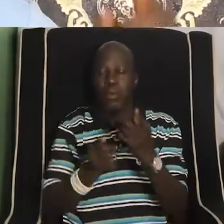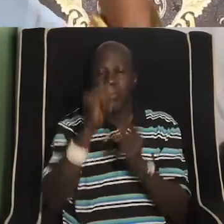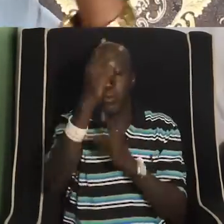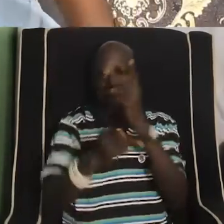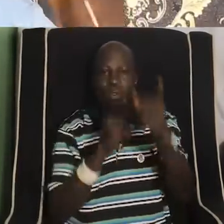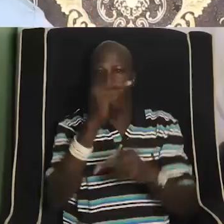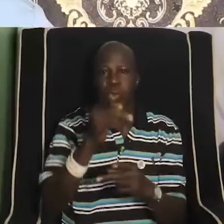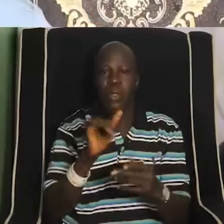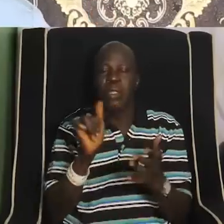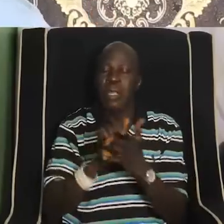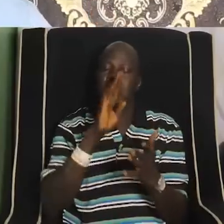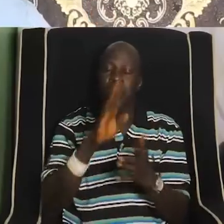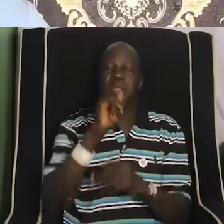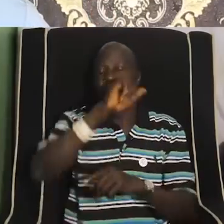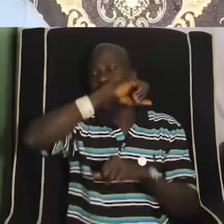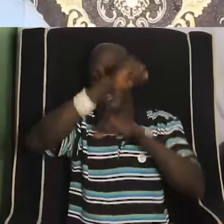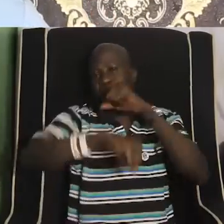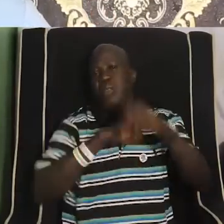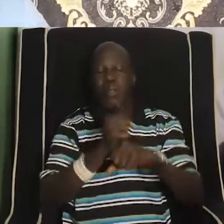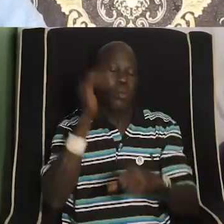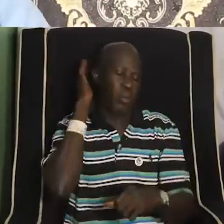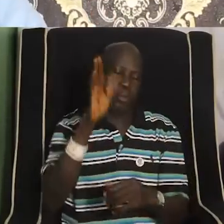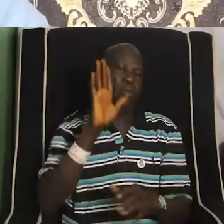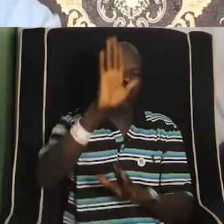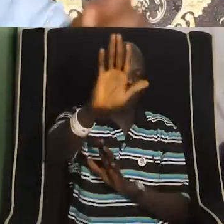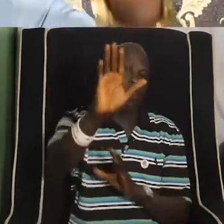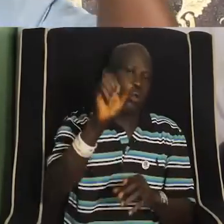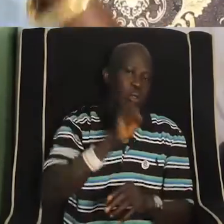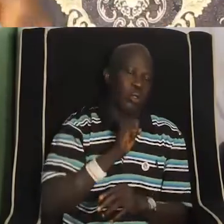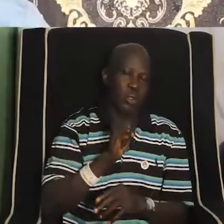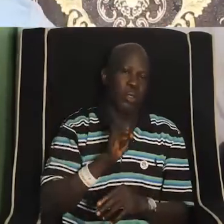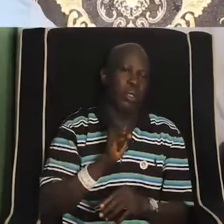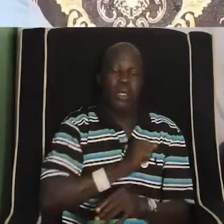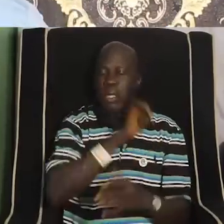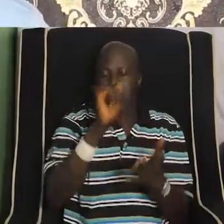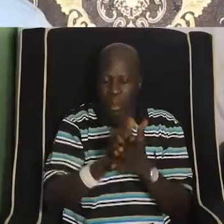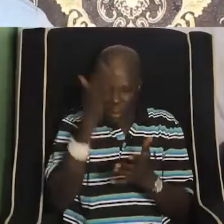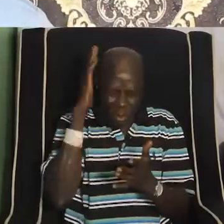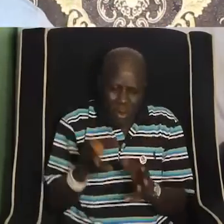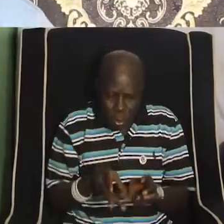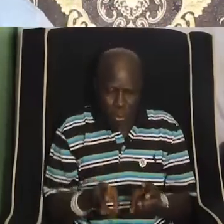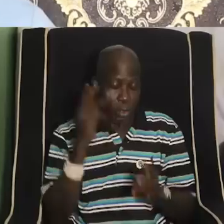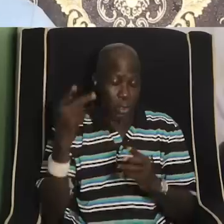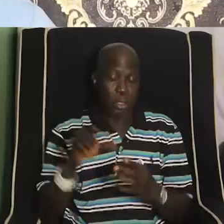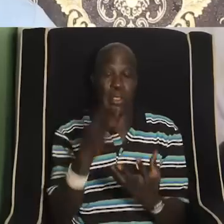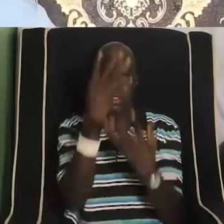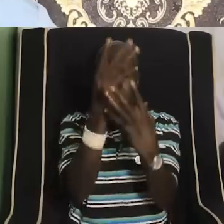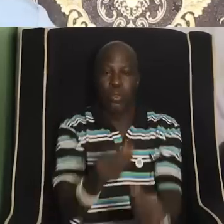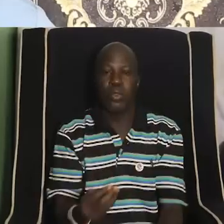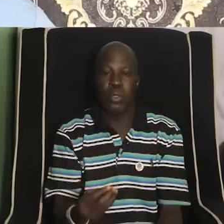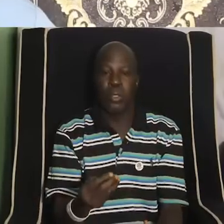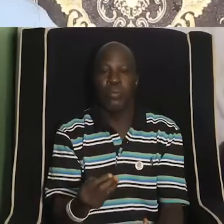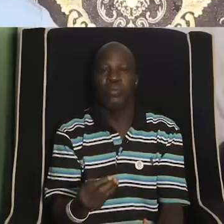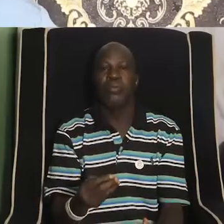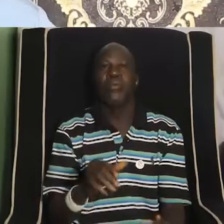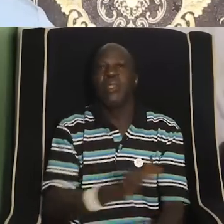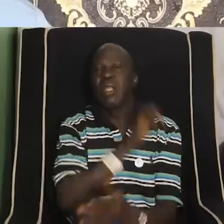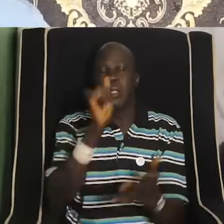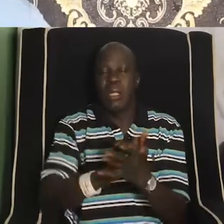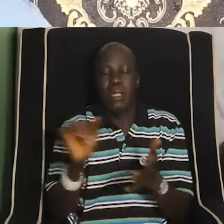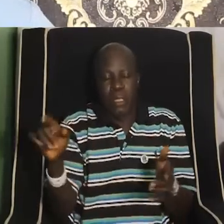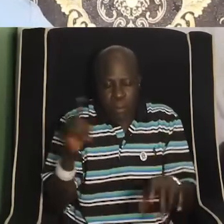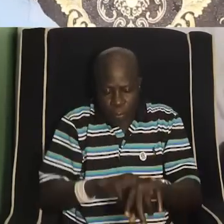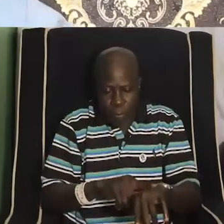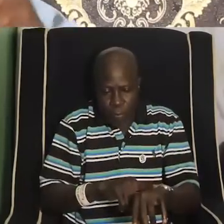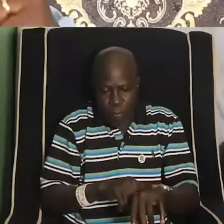visit. Ojo kan be to ma je ti e. And a year that will be yours. Nigba na lo de ri ona abayo. That is where you see solution. And then nigba na gangan. I said